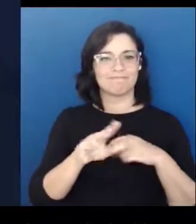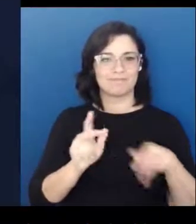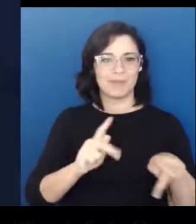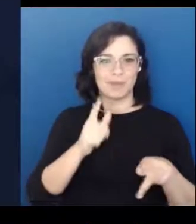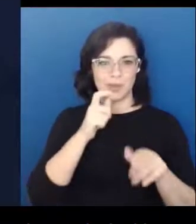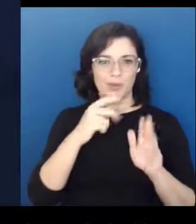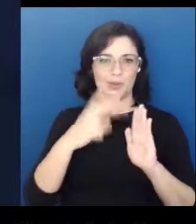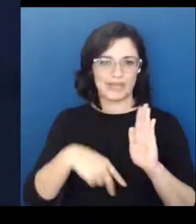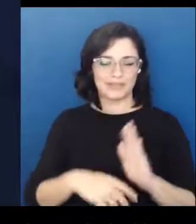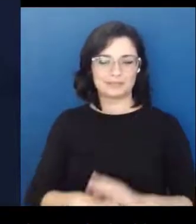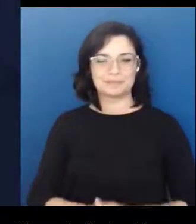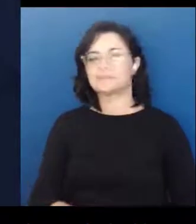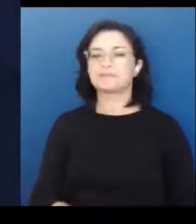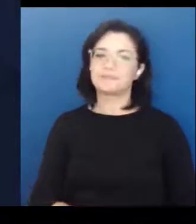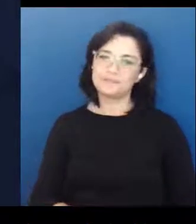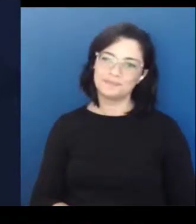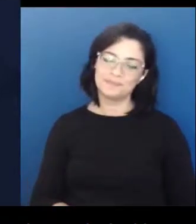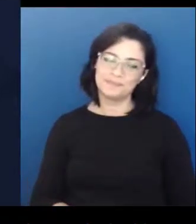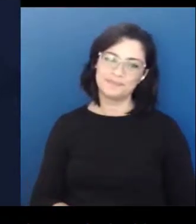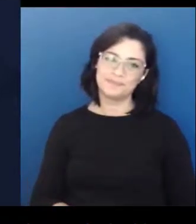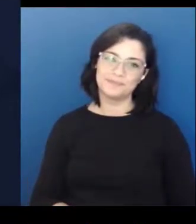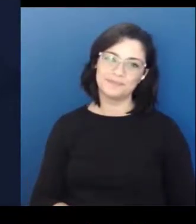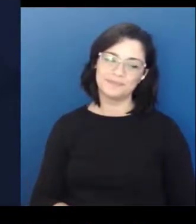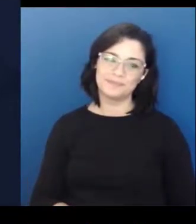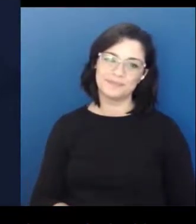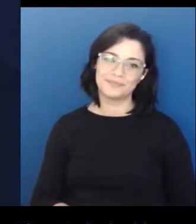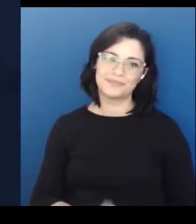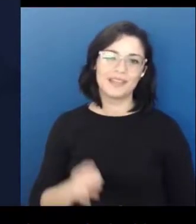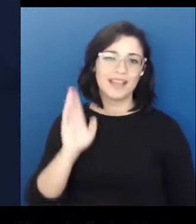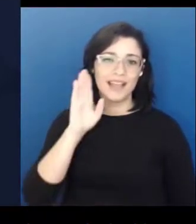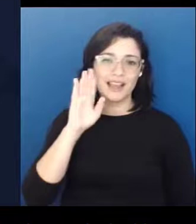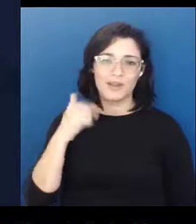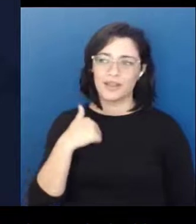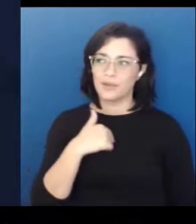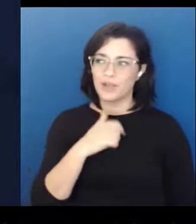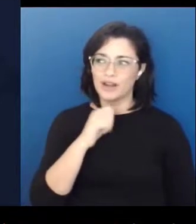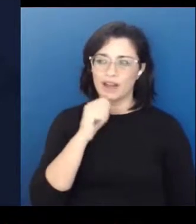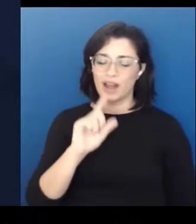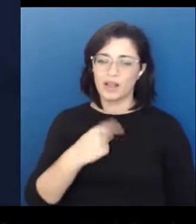Knowing that we're not alone is a big thing in living successfully with our